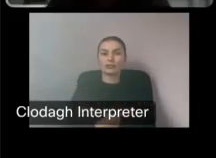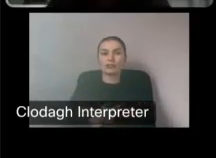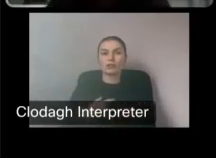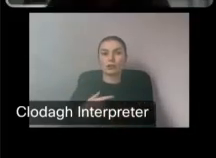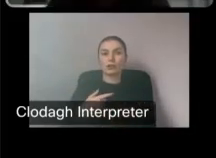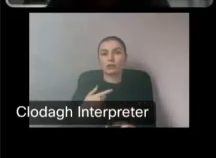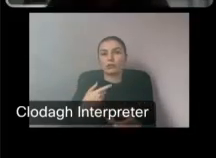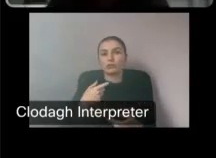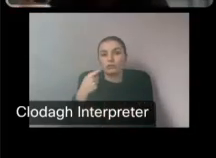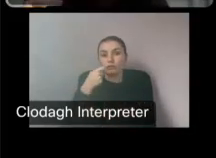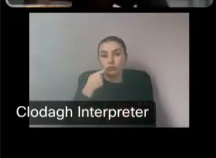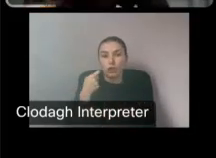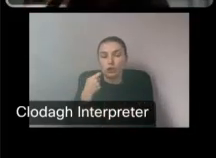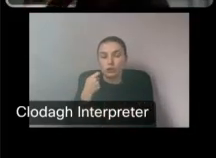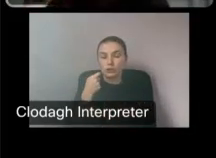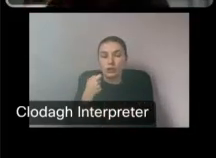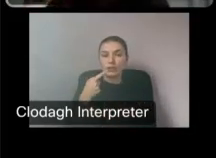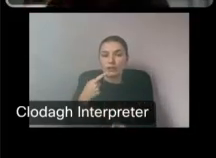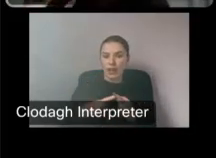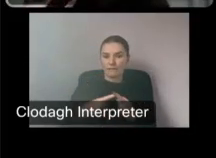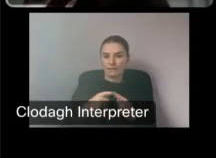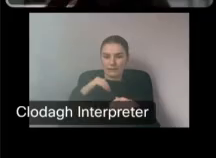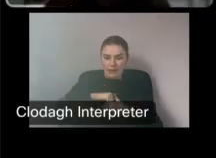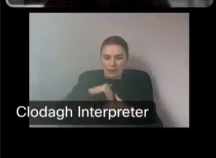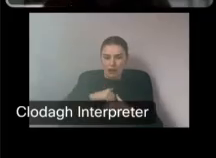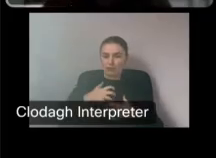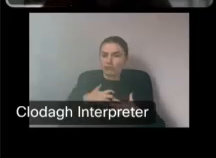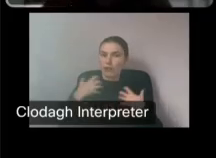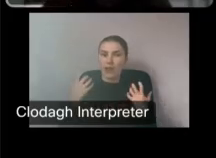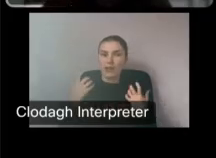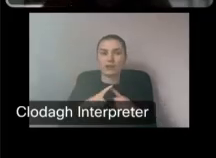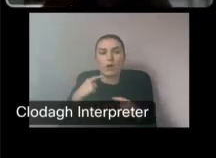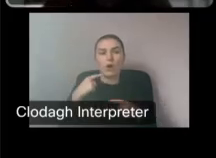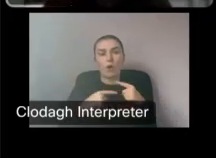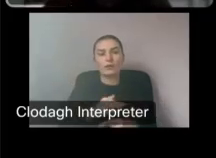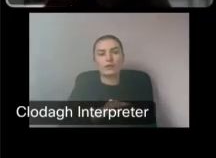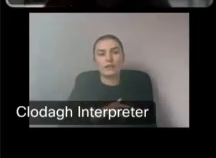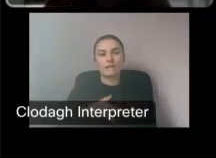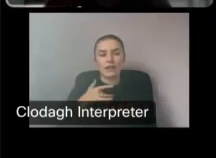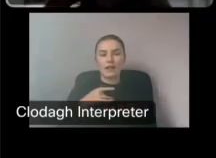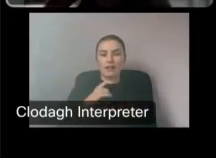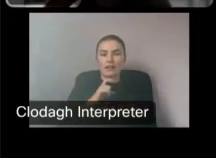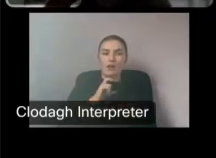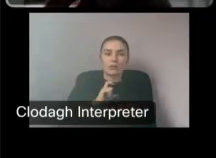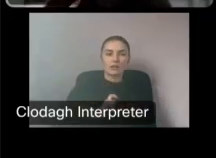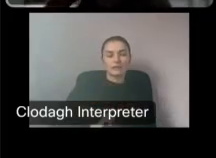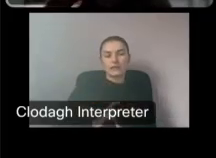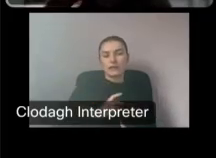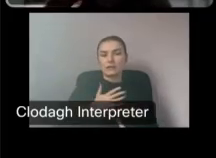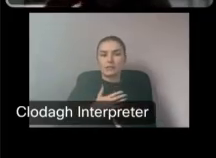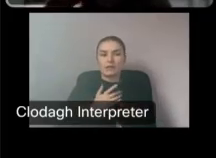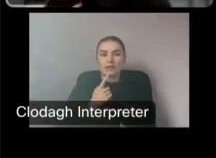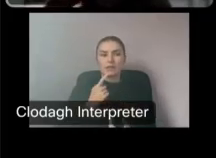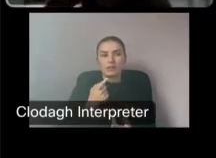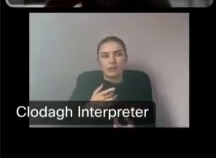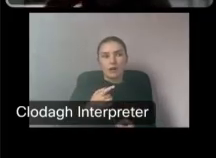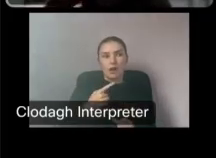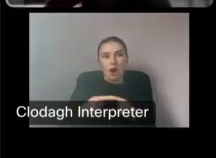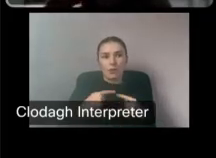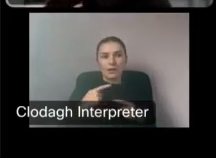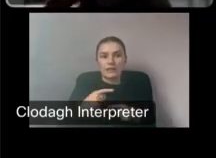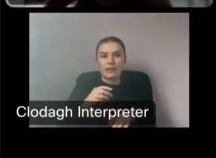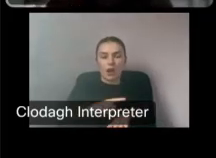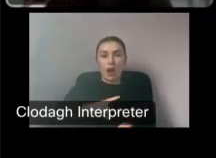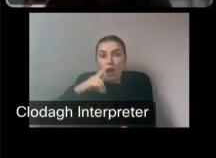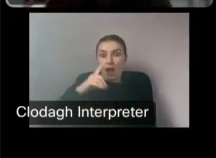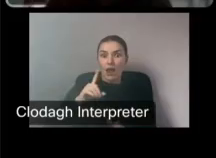have a trauma as a childhood. They've an inner rage. They're constantly feel low self-esteem. They're constantly, on high